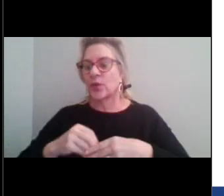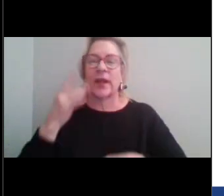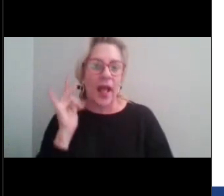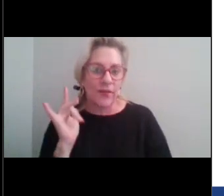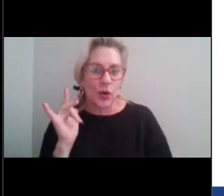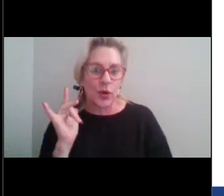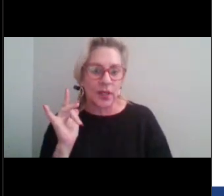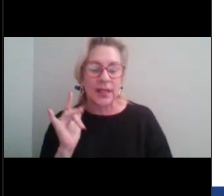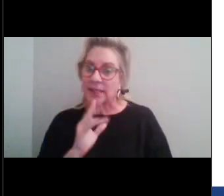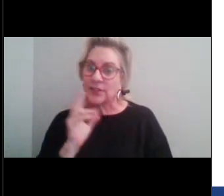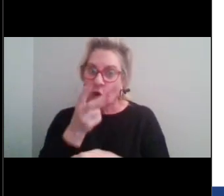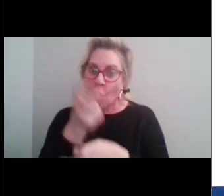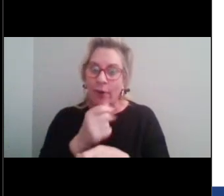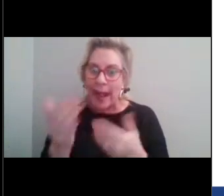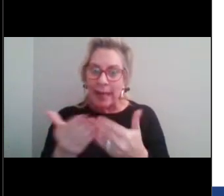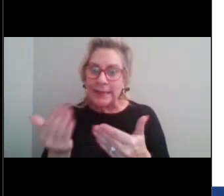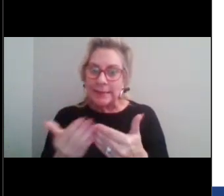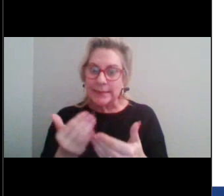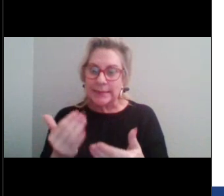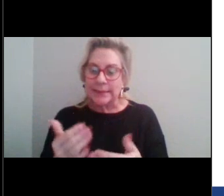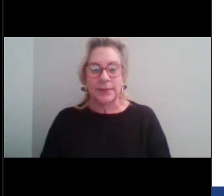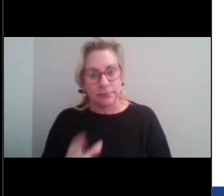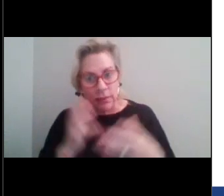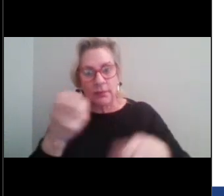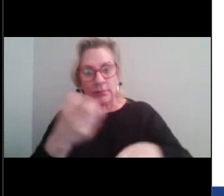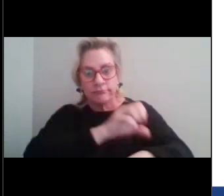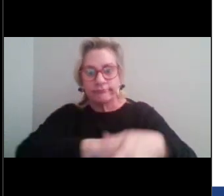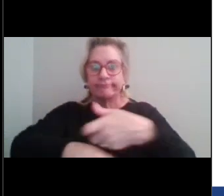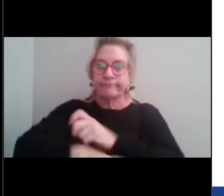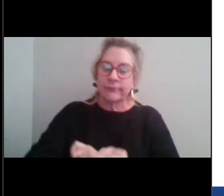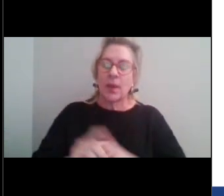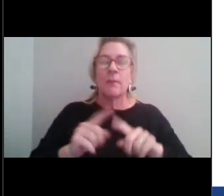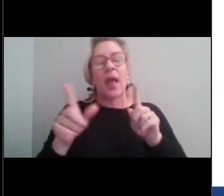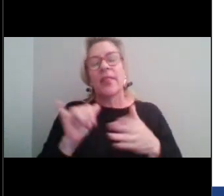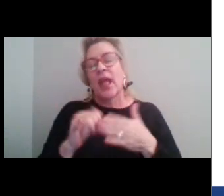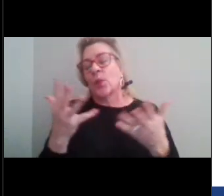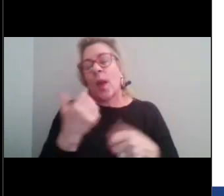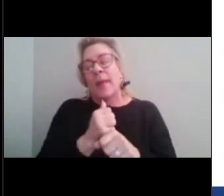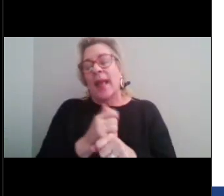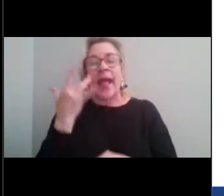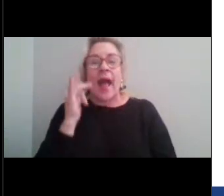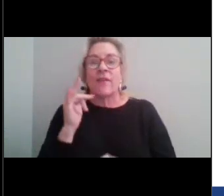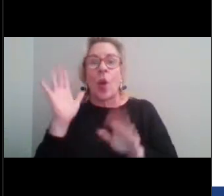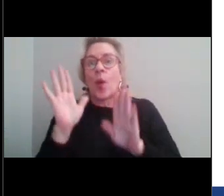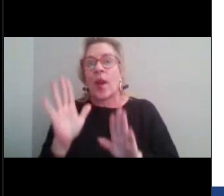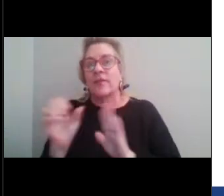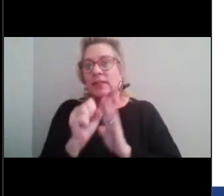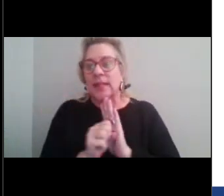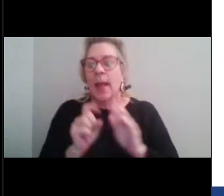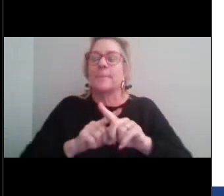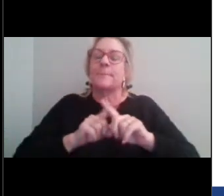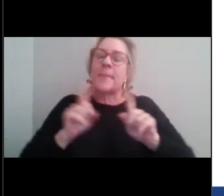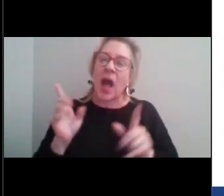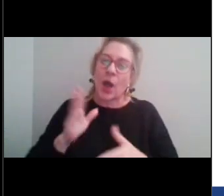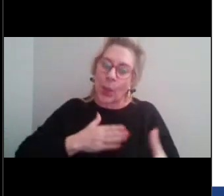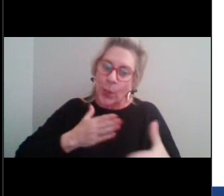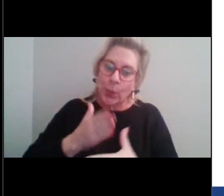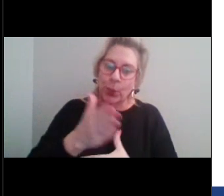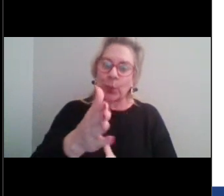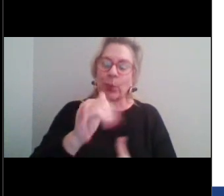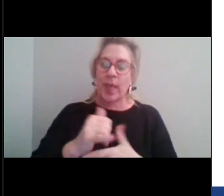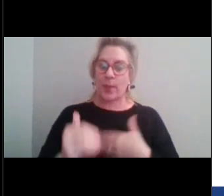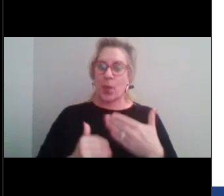it's rigorous, okay? It's rigorous, but that's also what makes California a great state. But in going through that process, the one thing